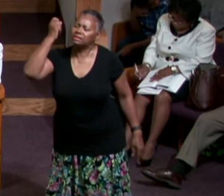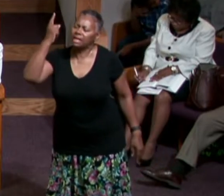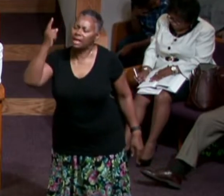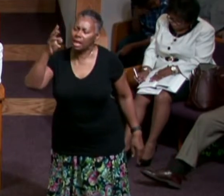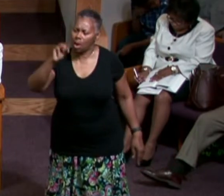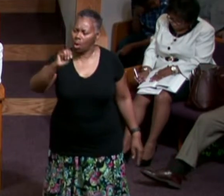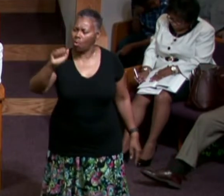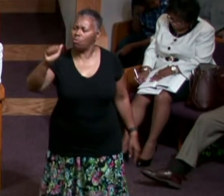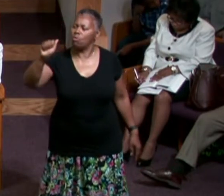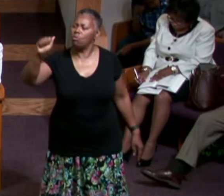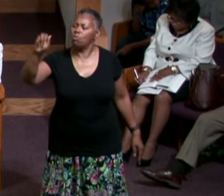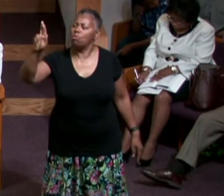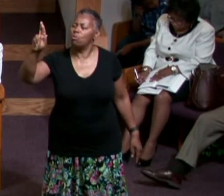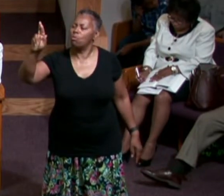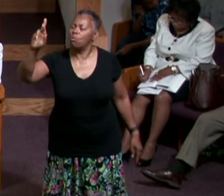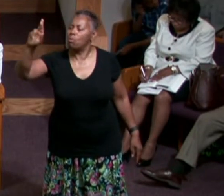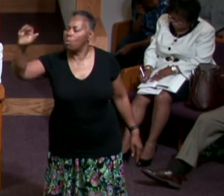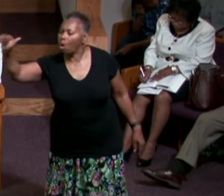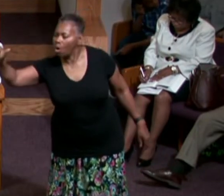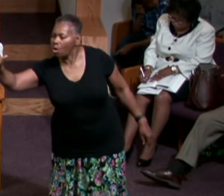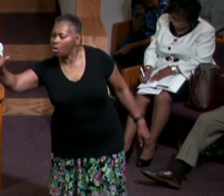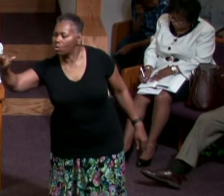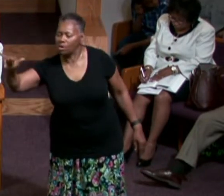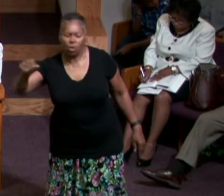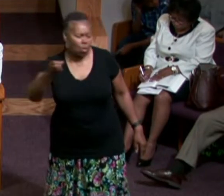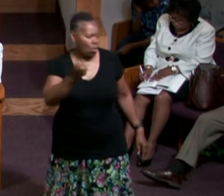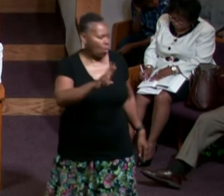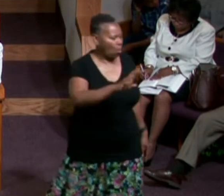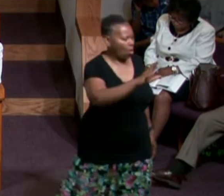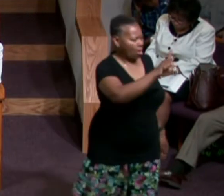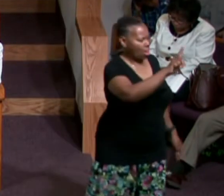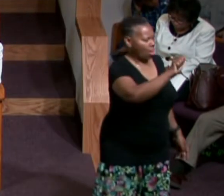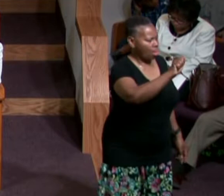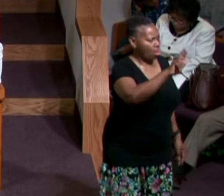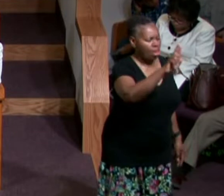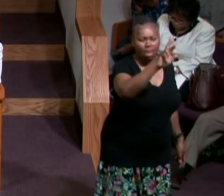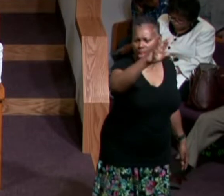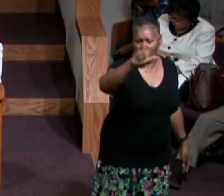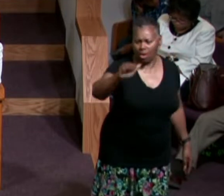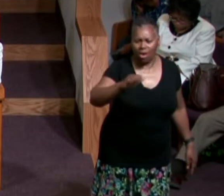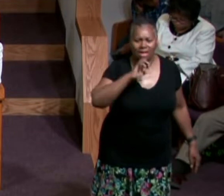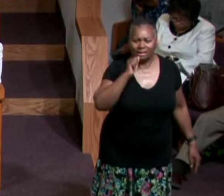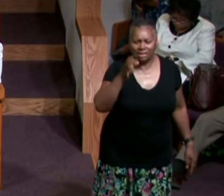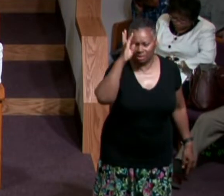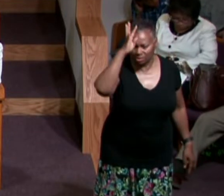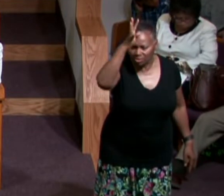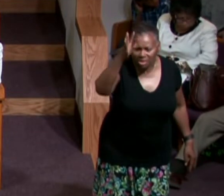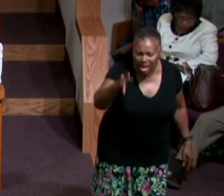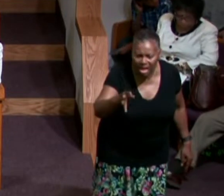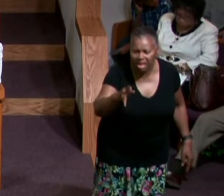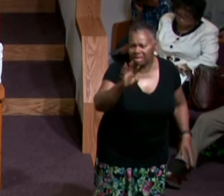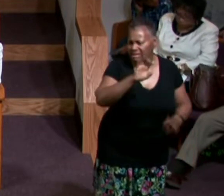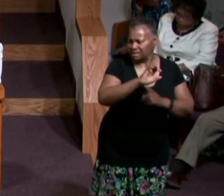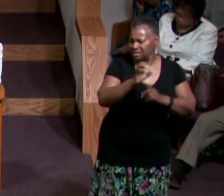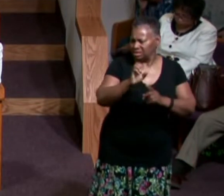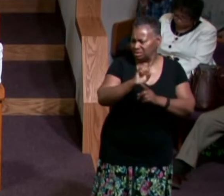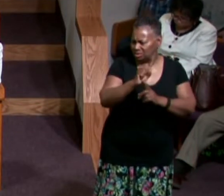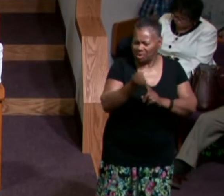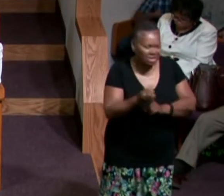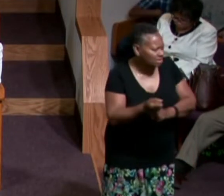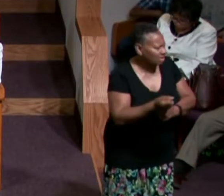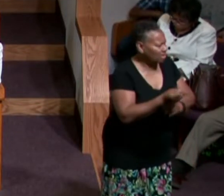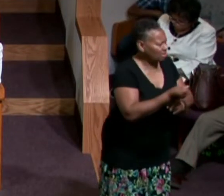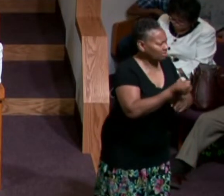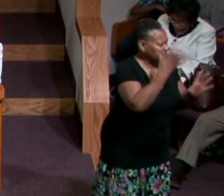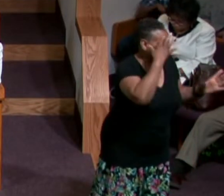or Lauren Lake's paternity court did not create this situation of determining the children,